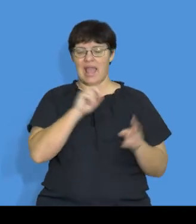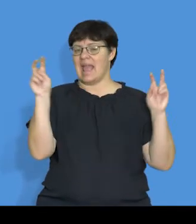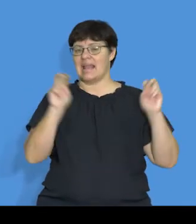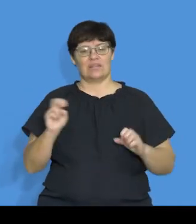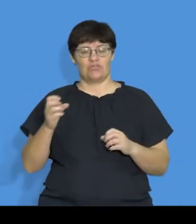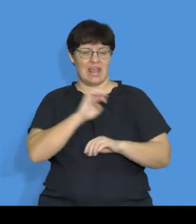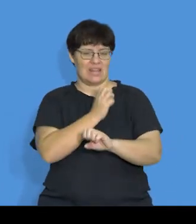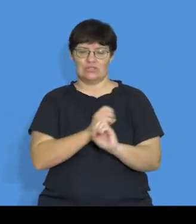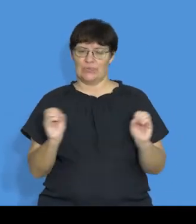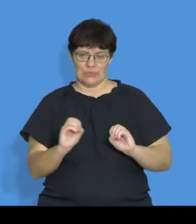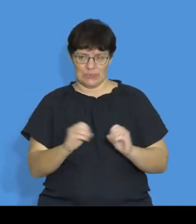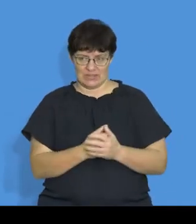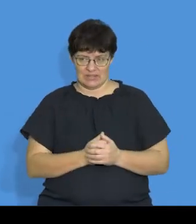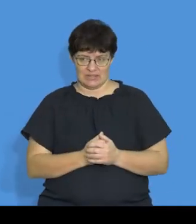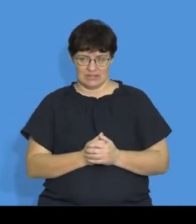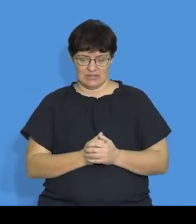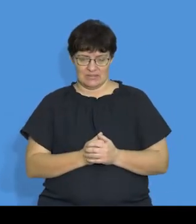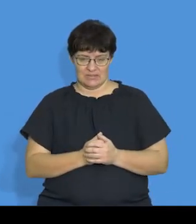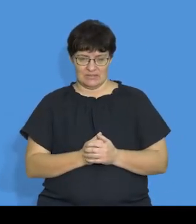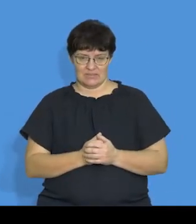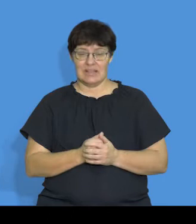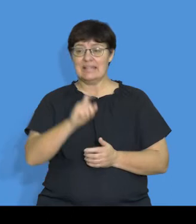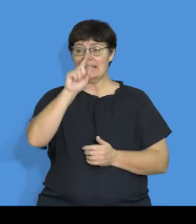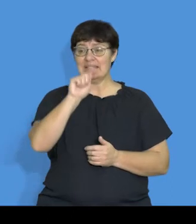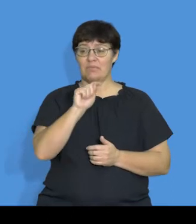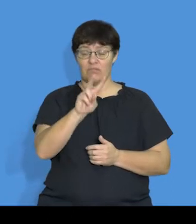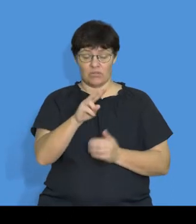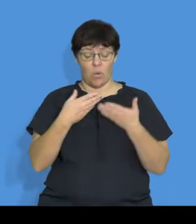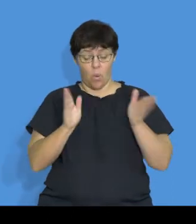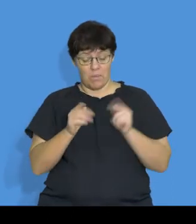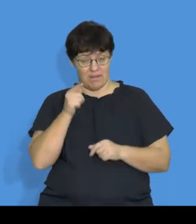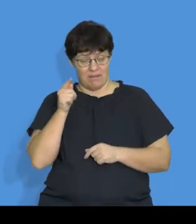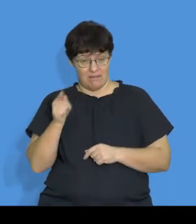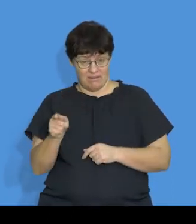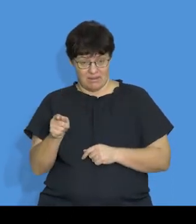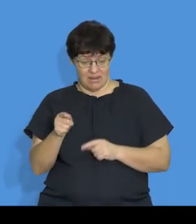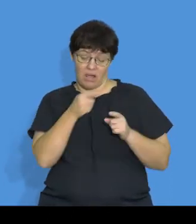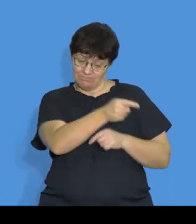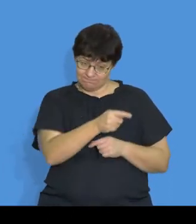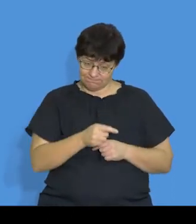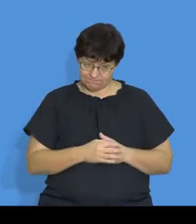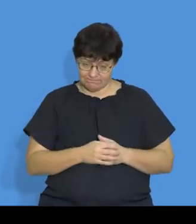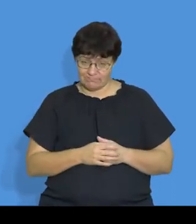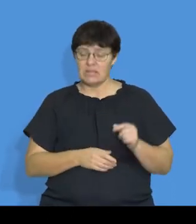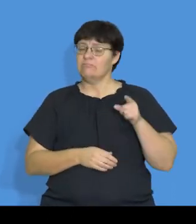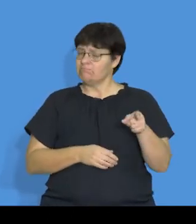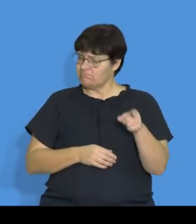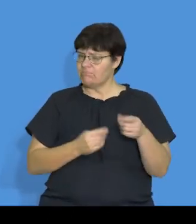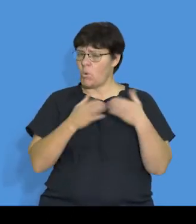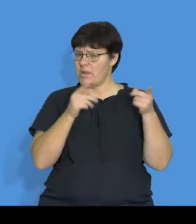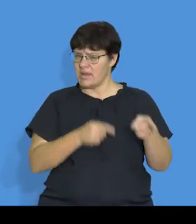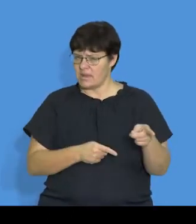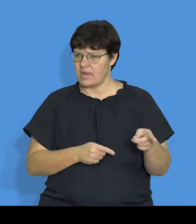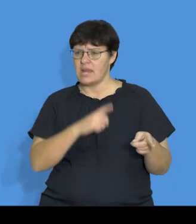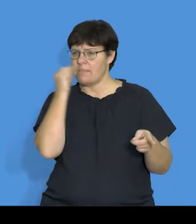energy. Right, so the terminal voltage in an open circuit, okay? Now the terminal voltage for an open circuit is